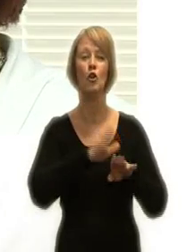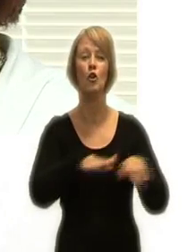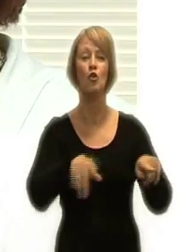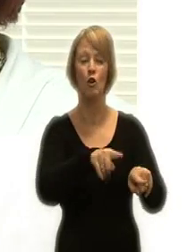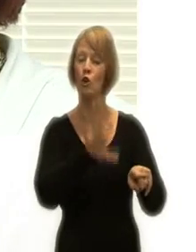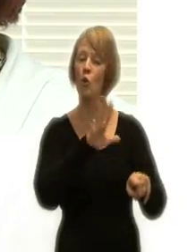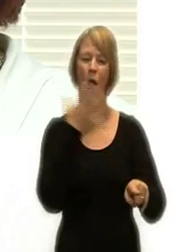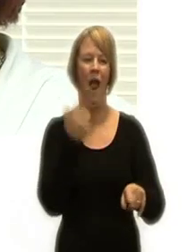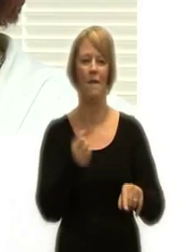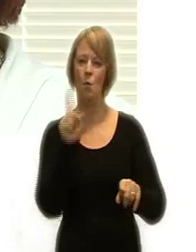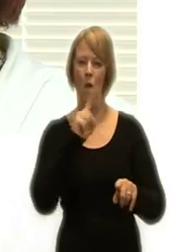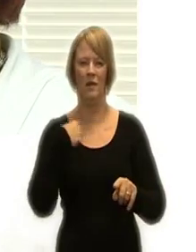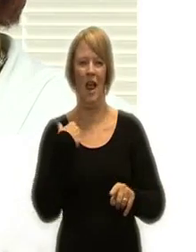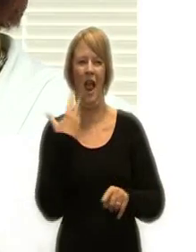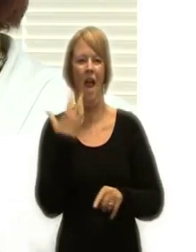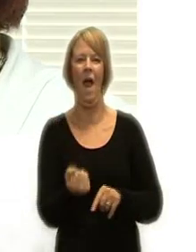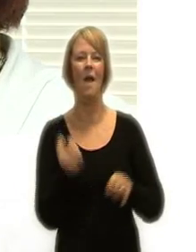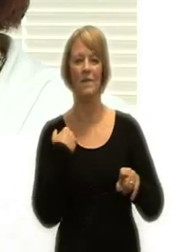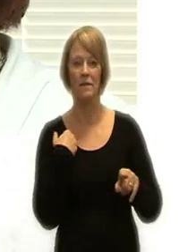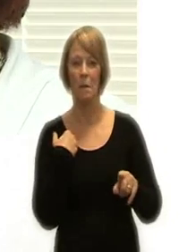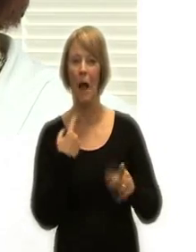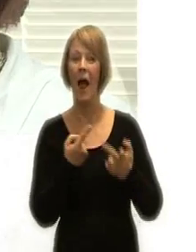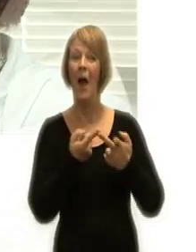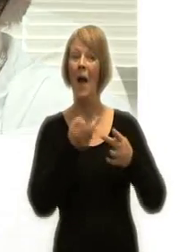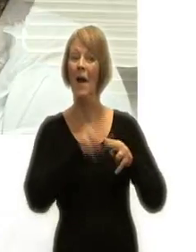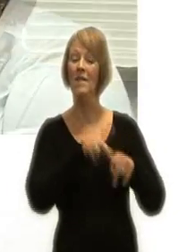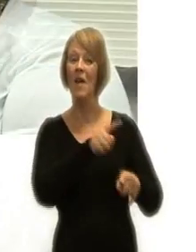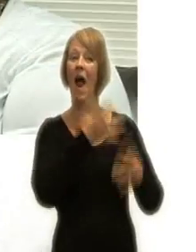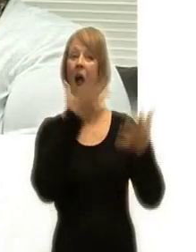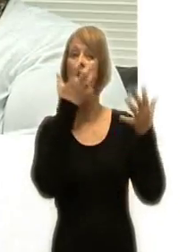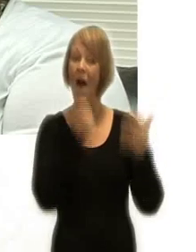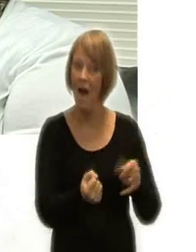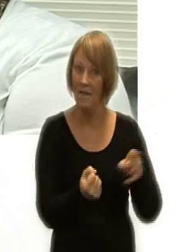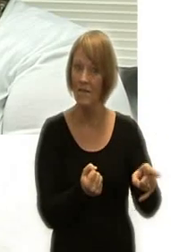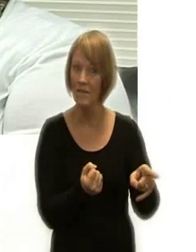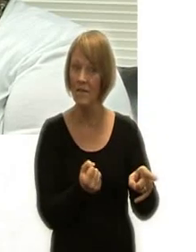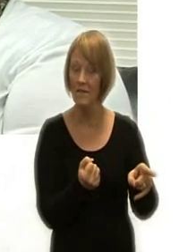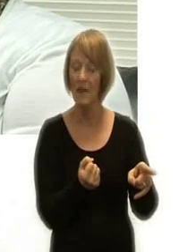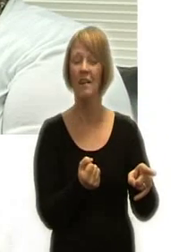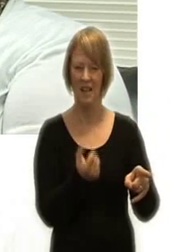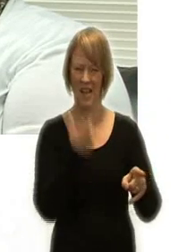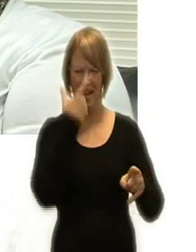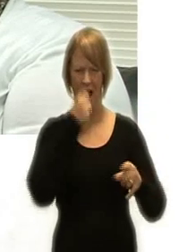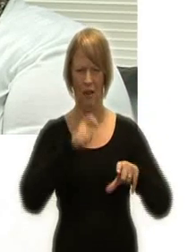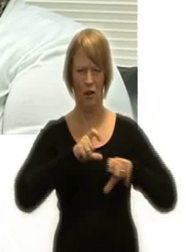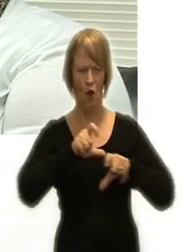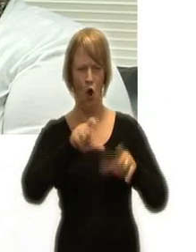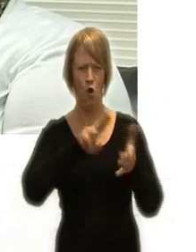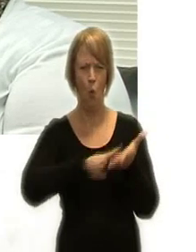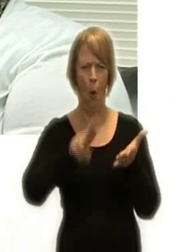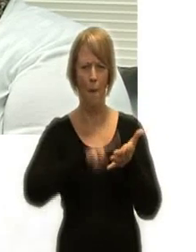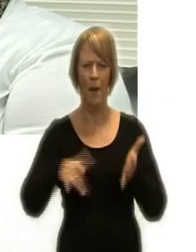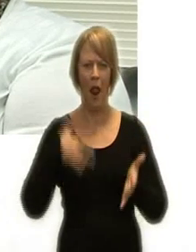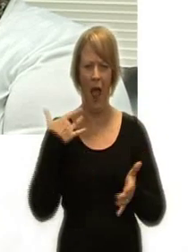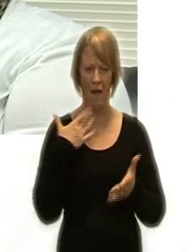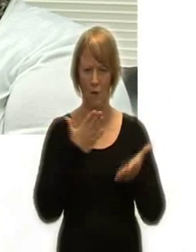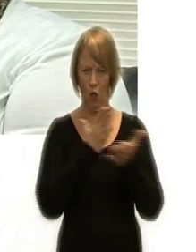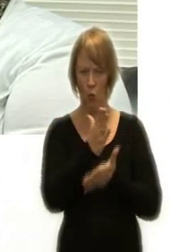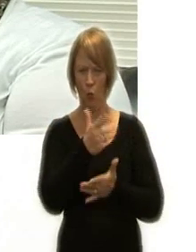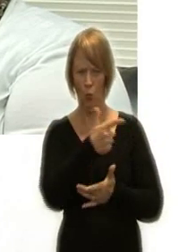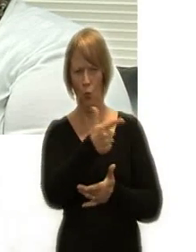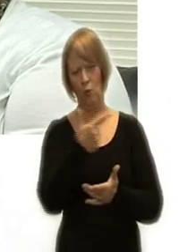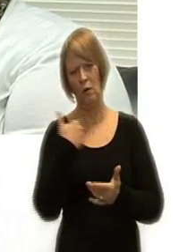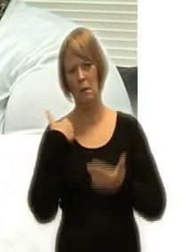deal with them, and they understand me. My personal hope for the future is that my children don't have